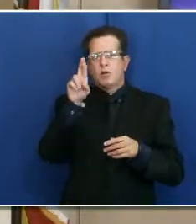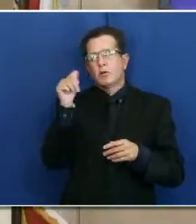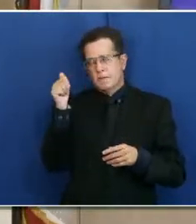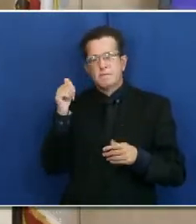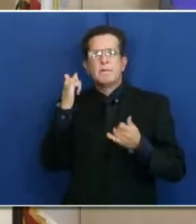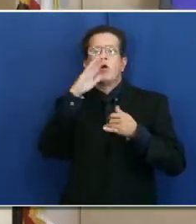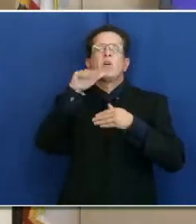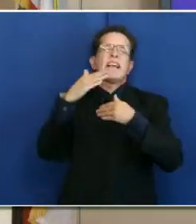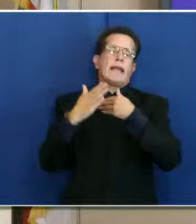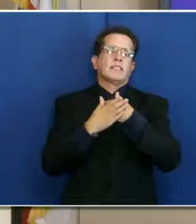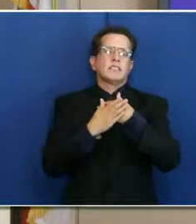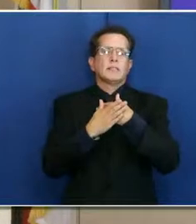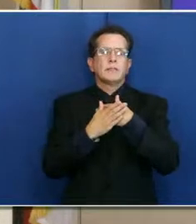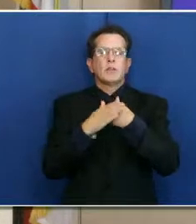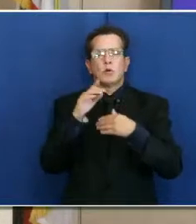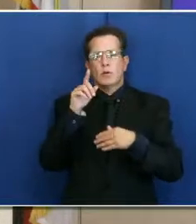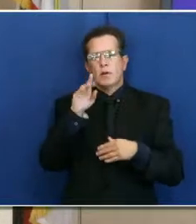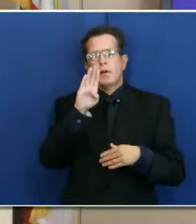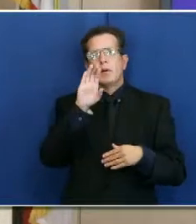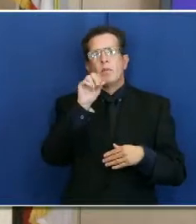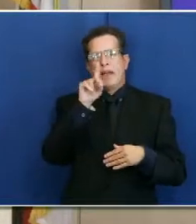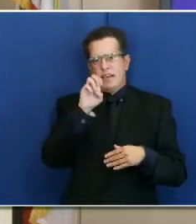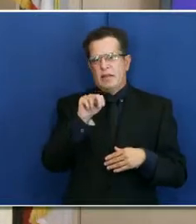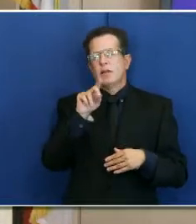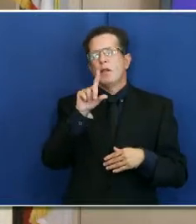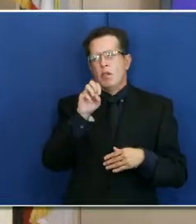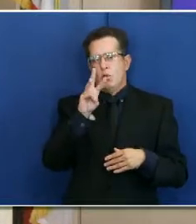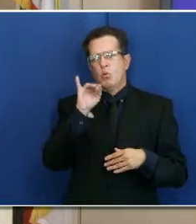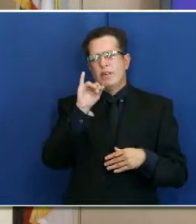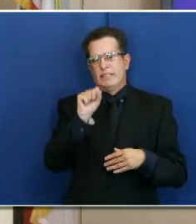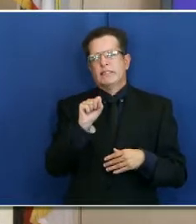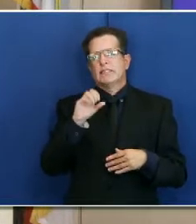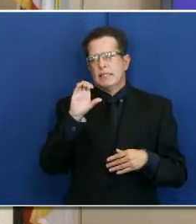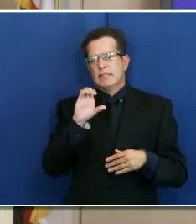Okay, next question. Brandon Lewis, CBS 8.